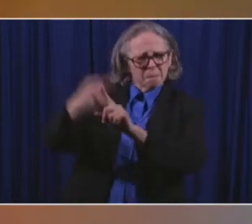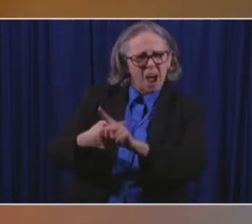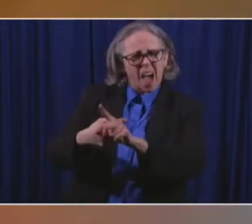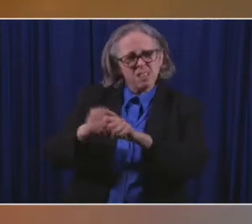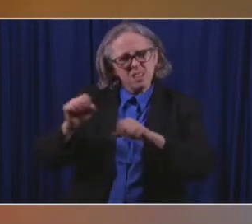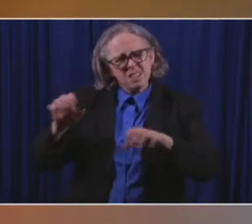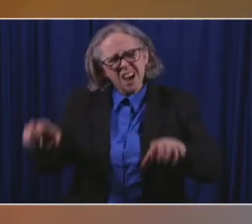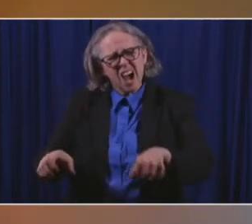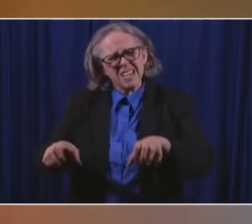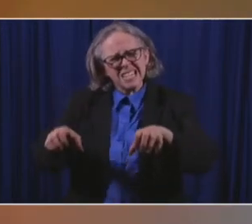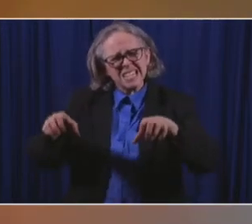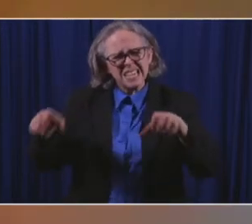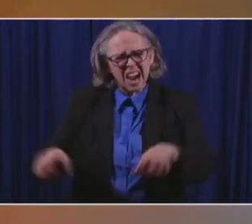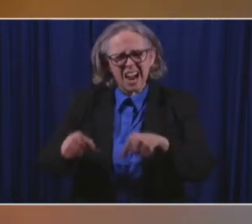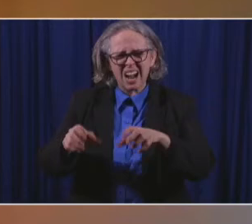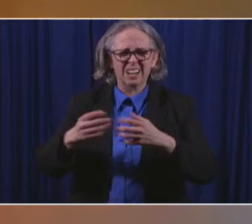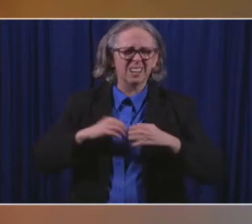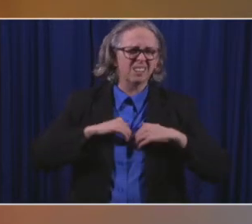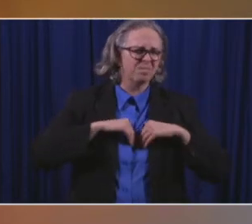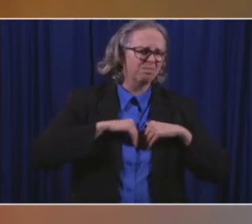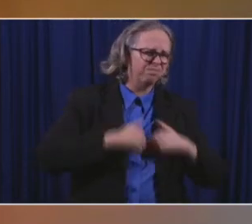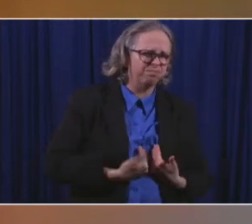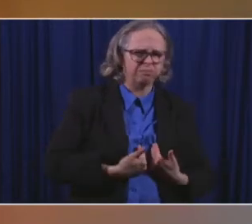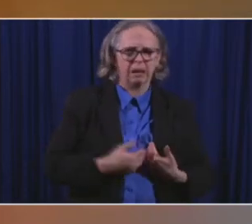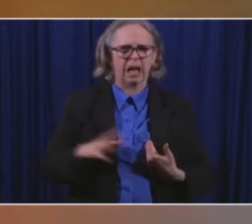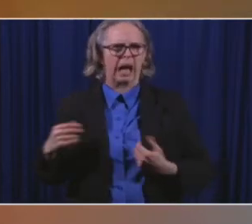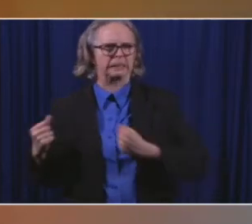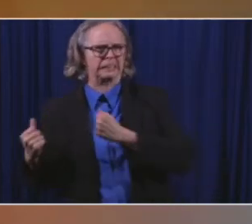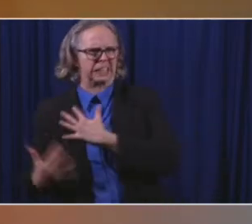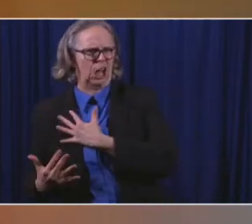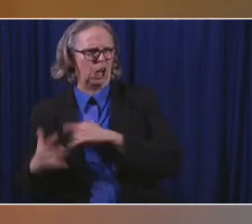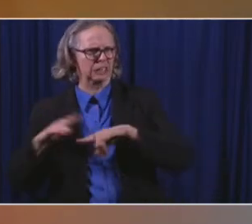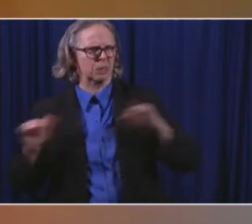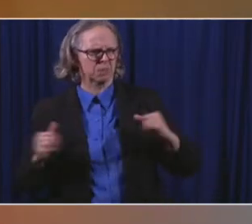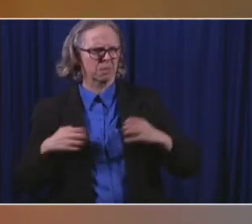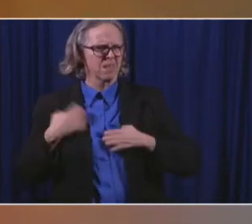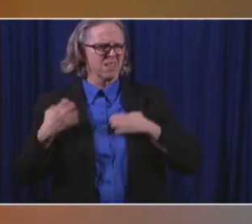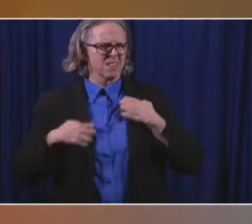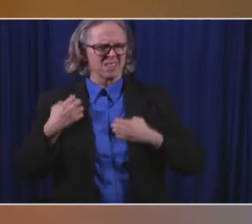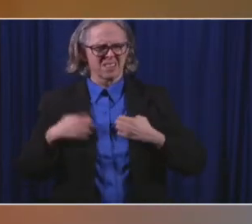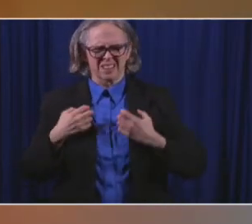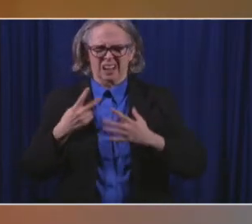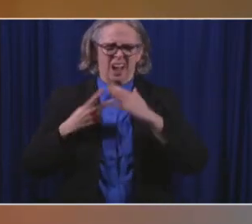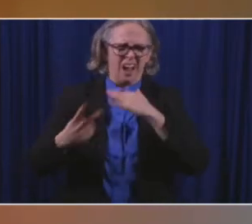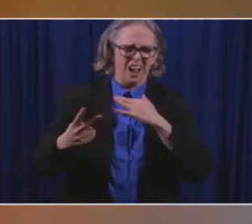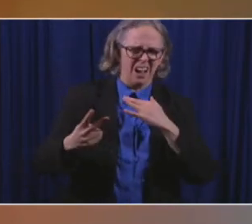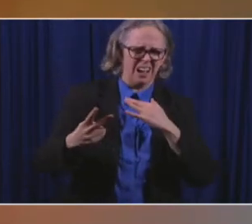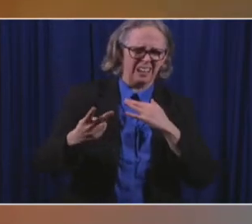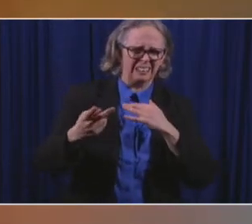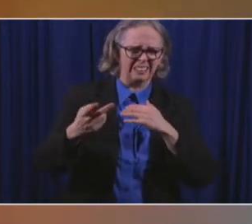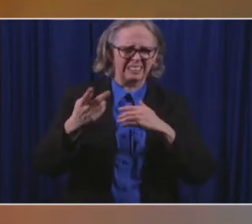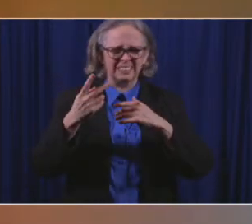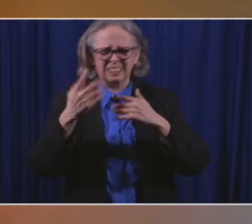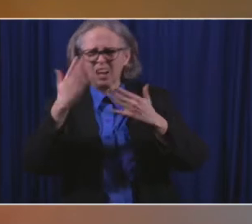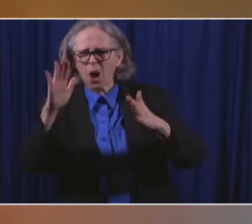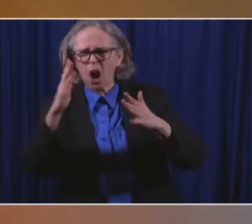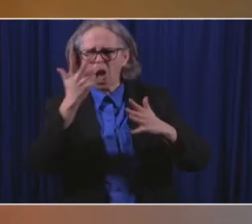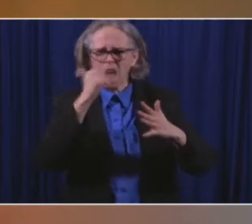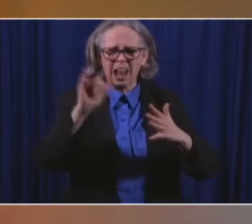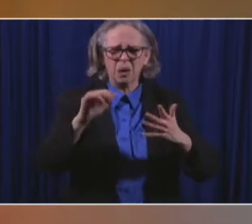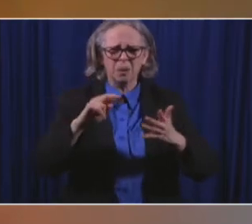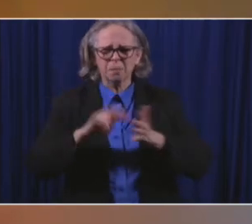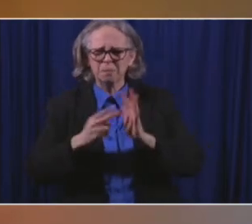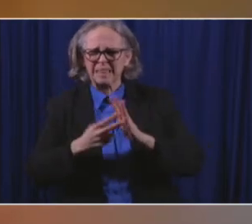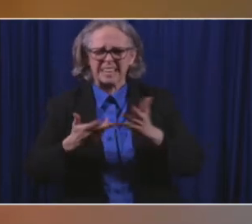tired, scared. There's still fear of when this is going to end or how it's going to end and what that means for the face of nursing. So I think